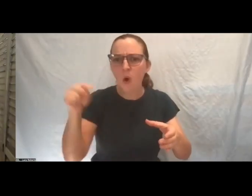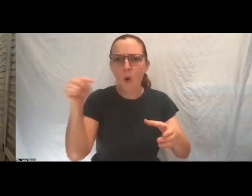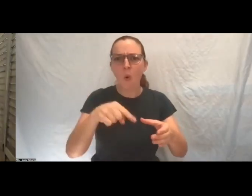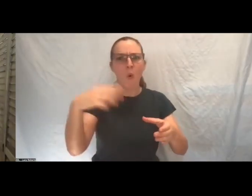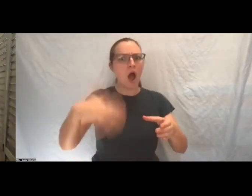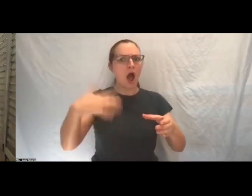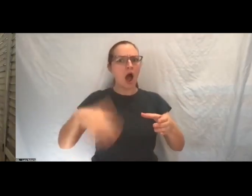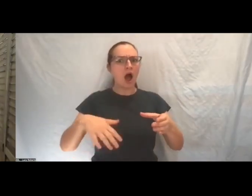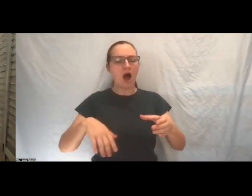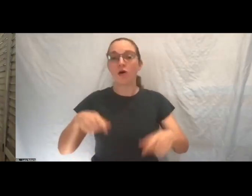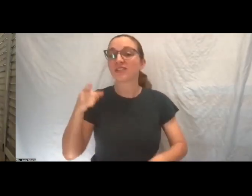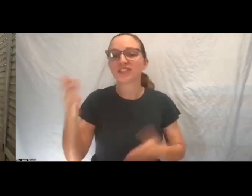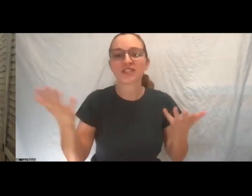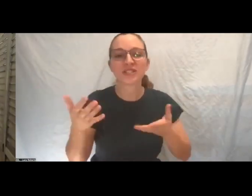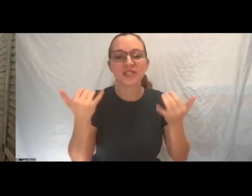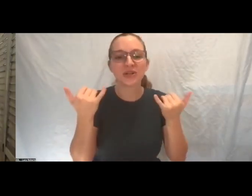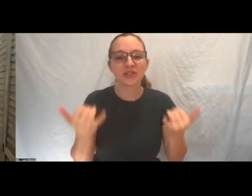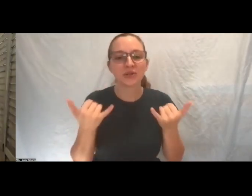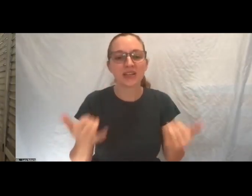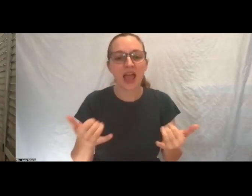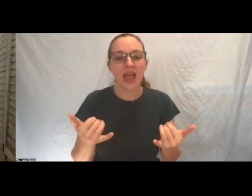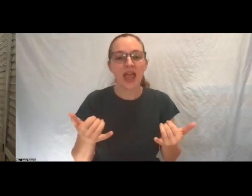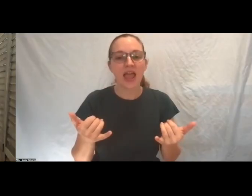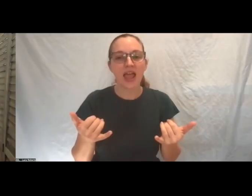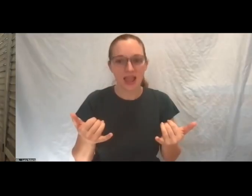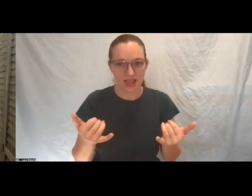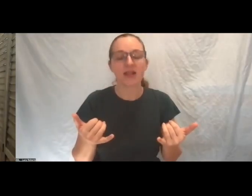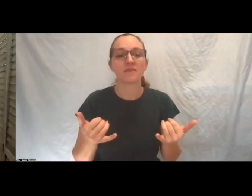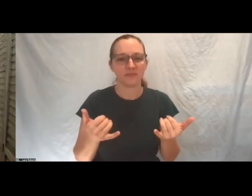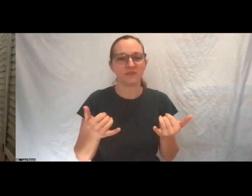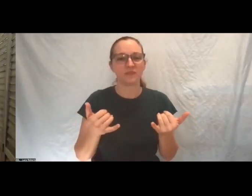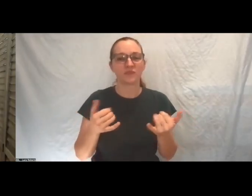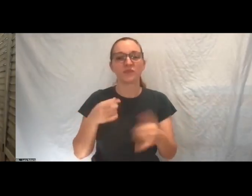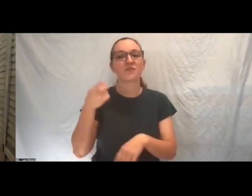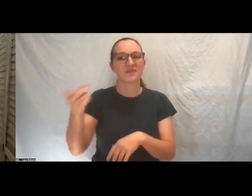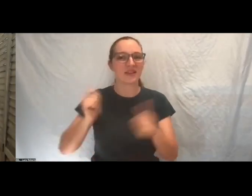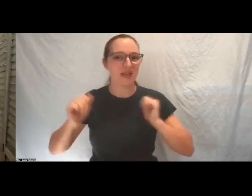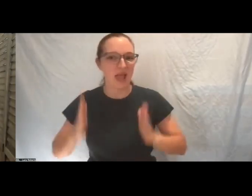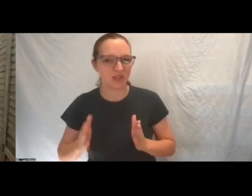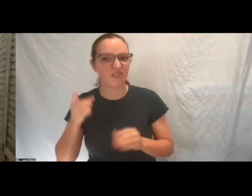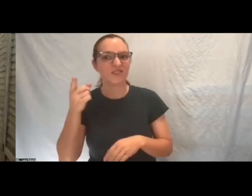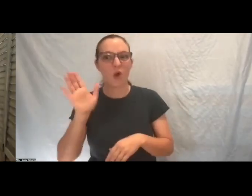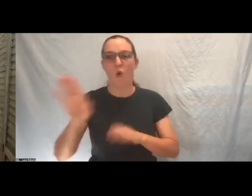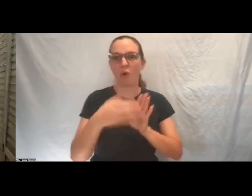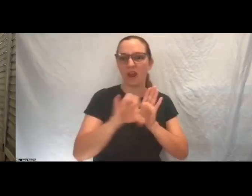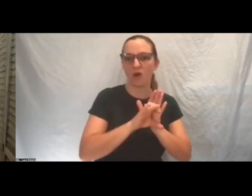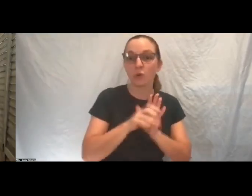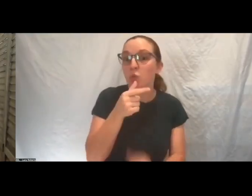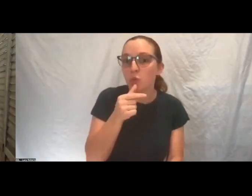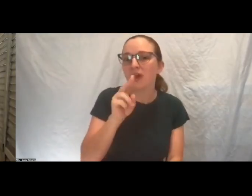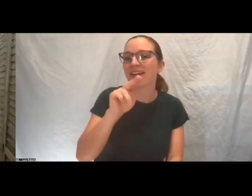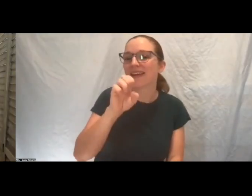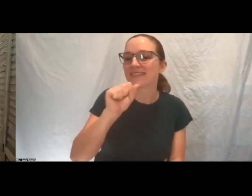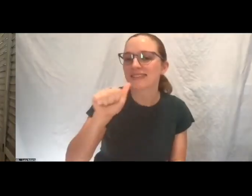have her here today, the wonderful actress who plays Nessa Rose. Um, she's an